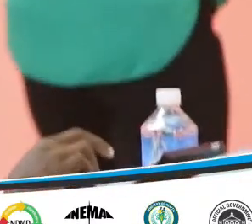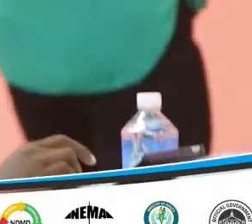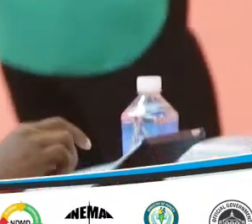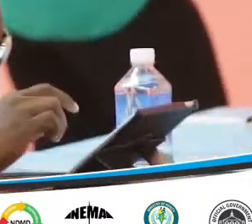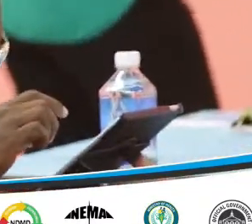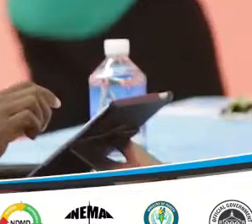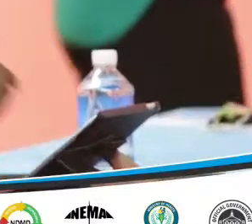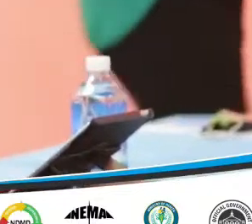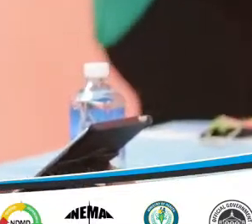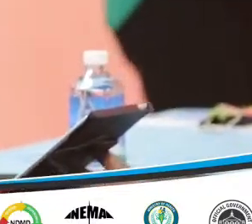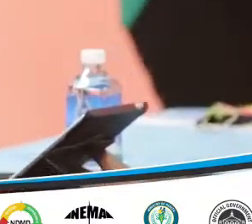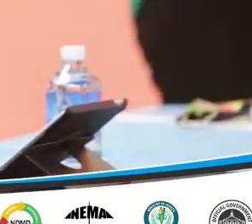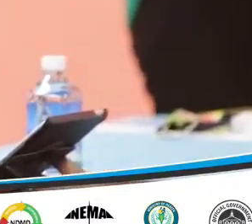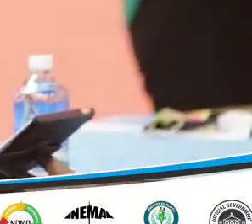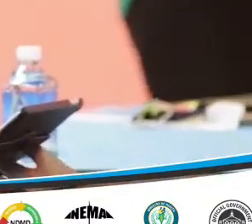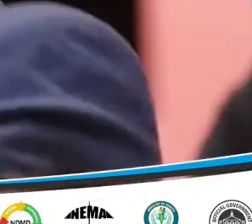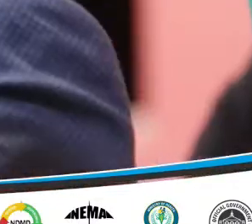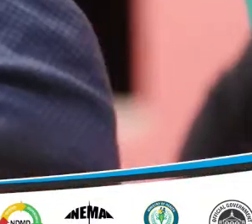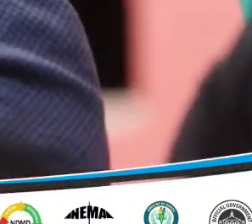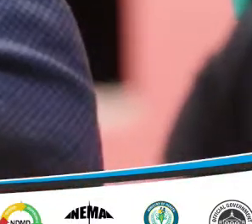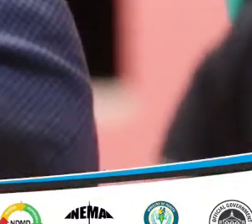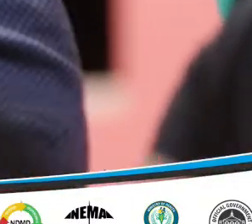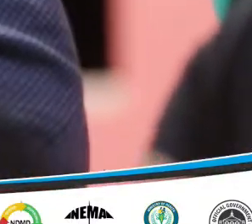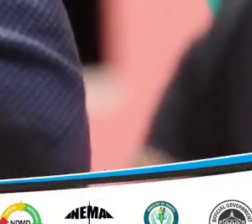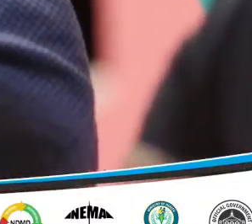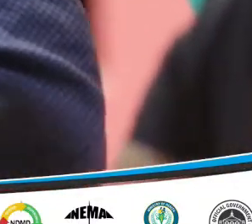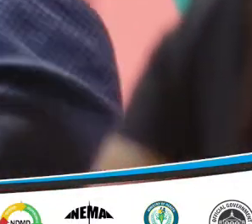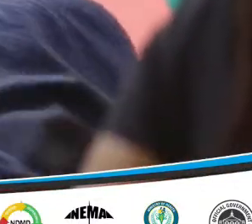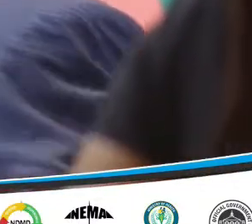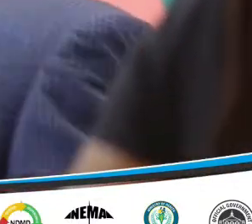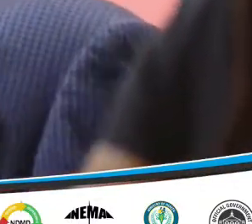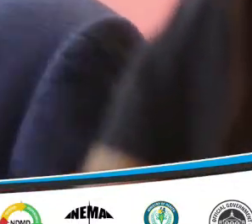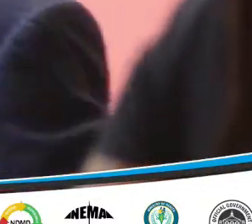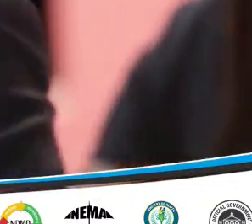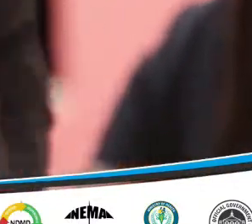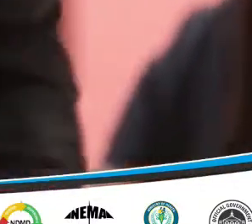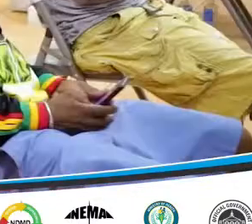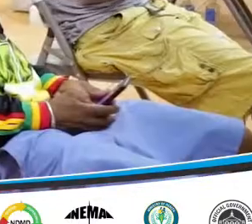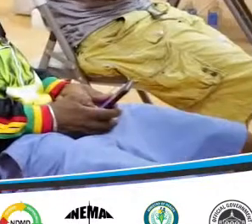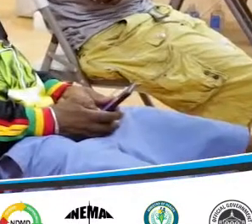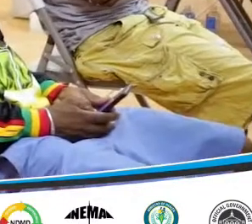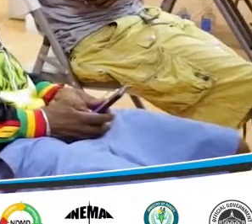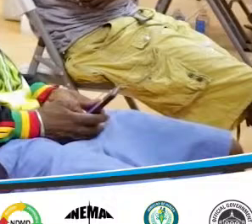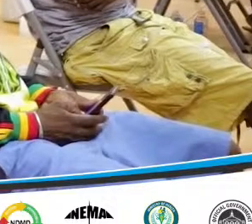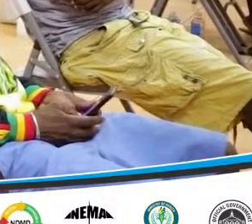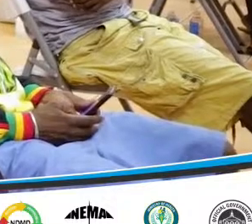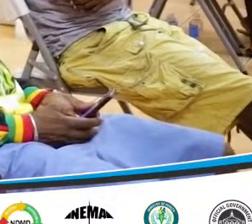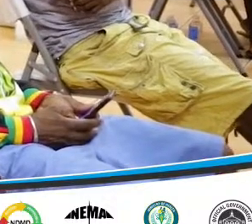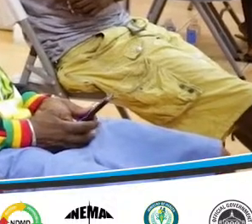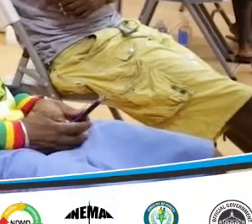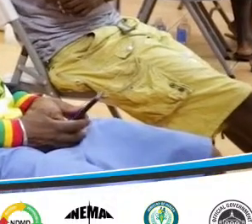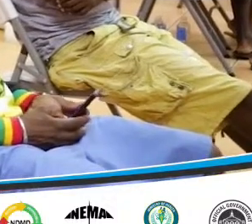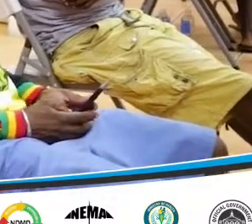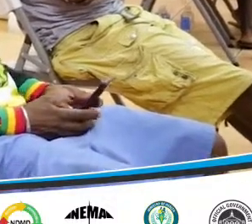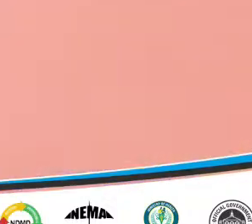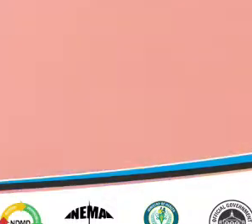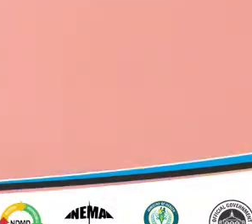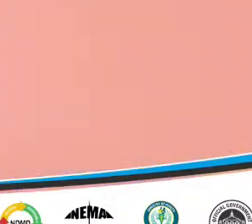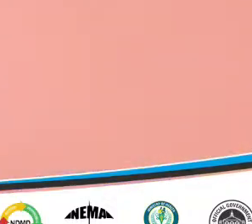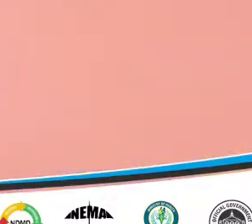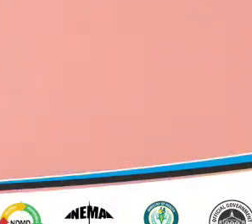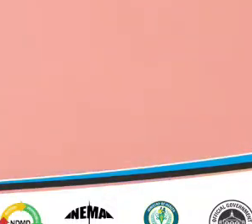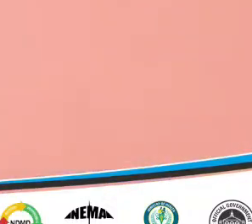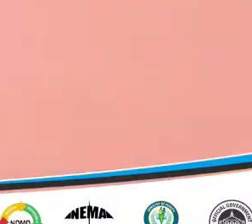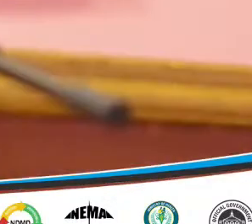community regarding the vaccination rollout in St. Kitts and Nevis. As of this